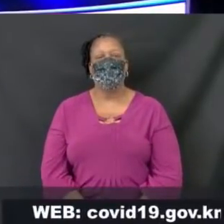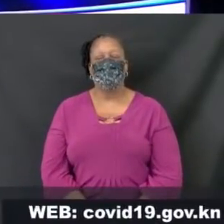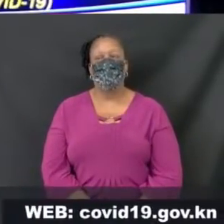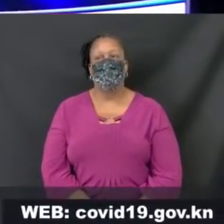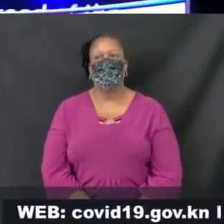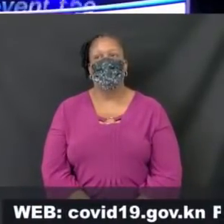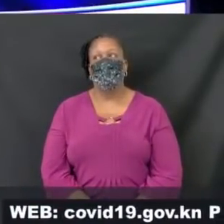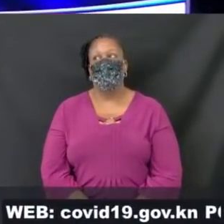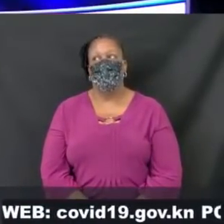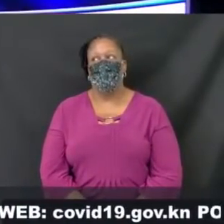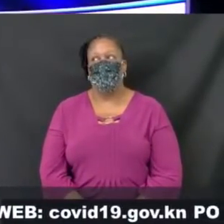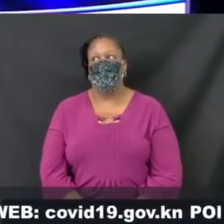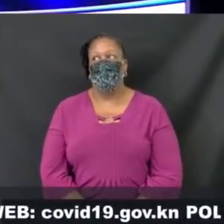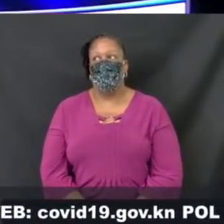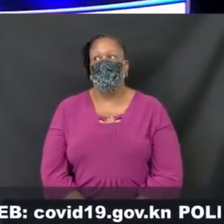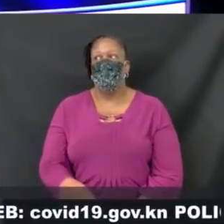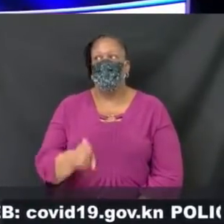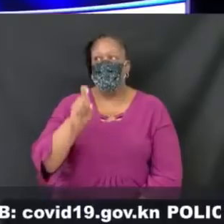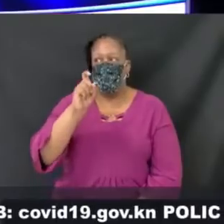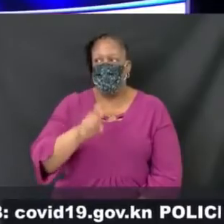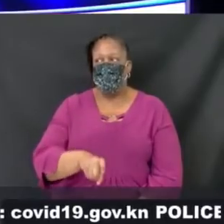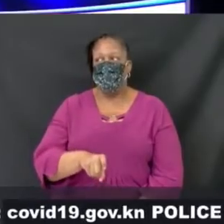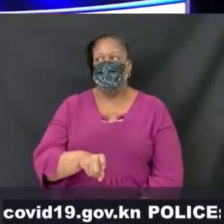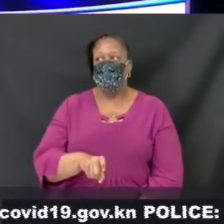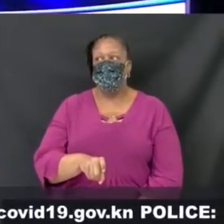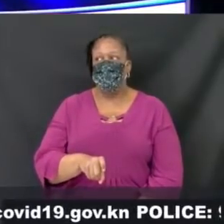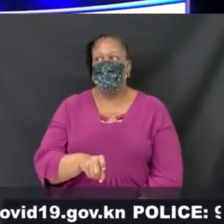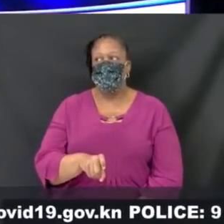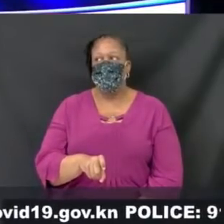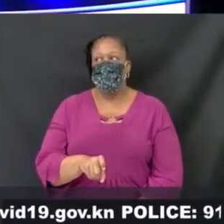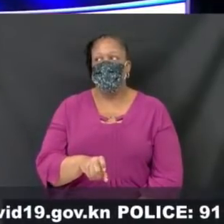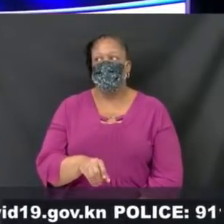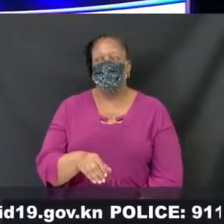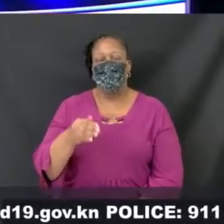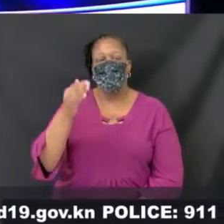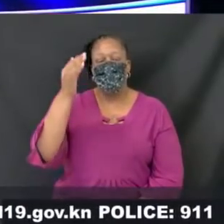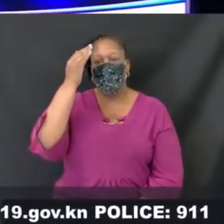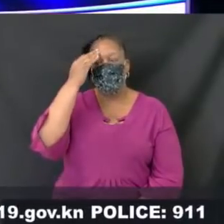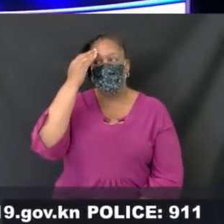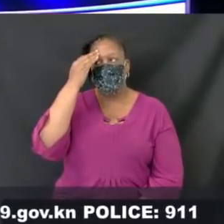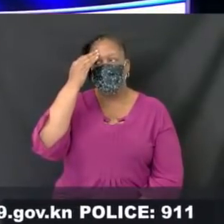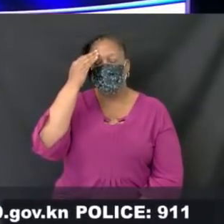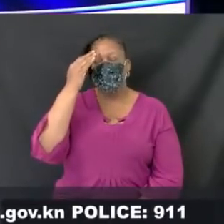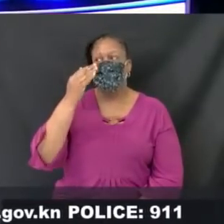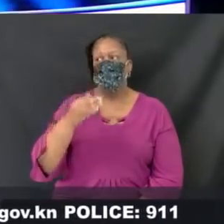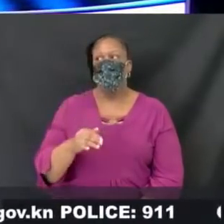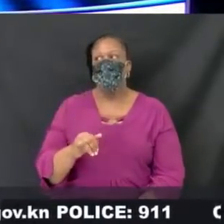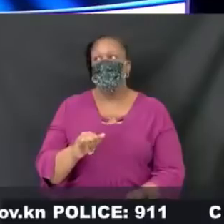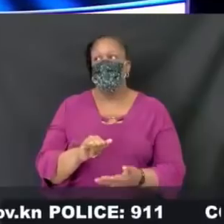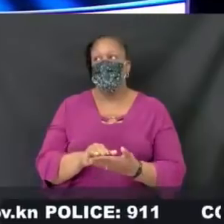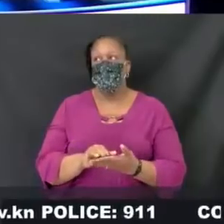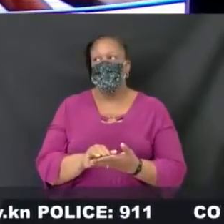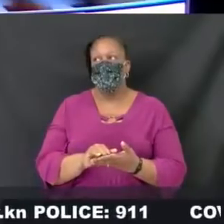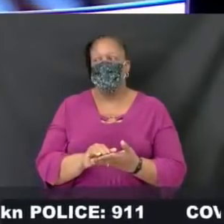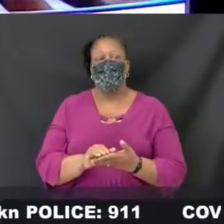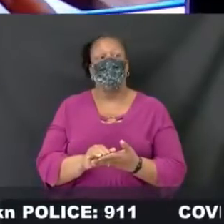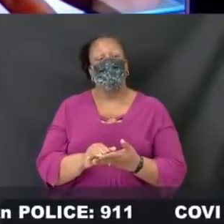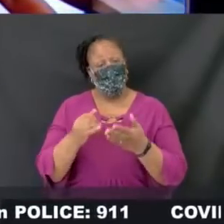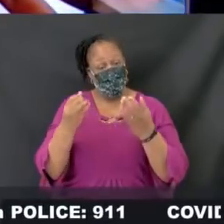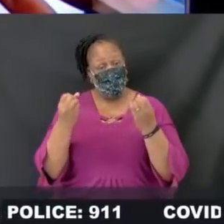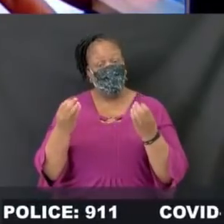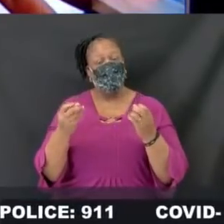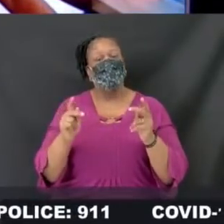We have to also generally notice the good